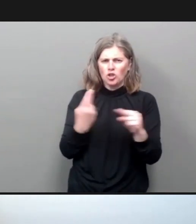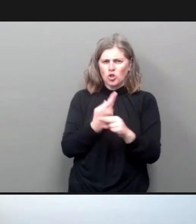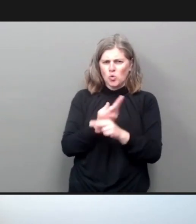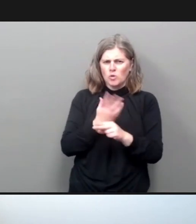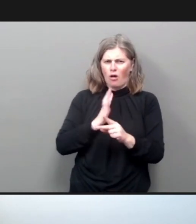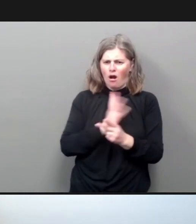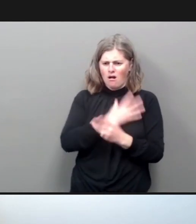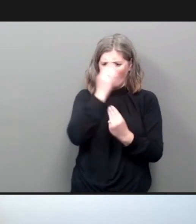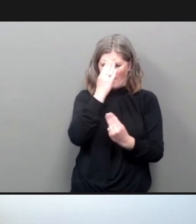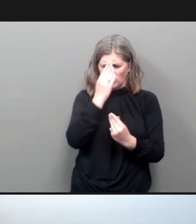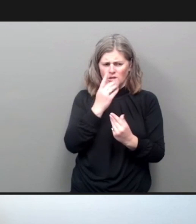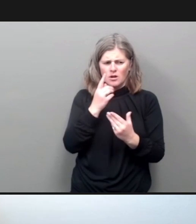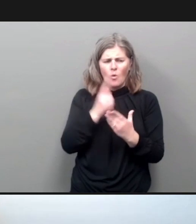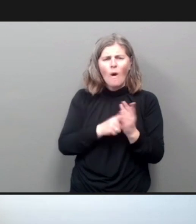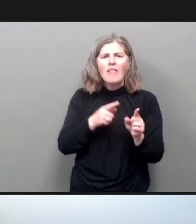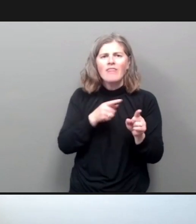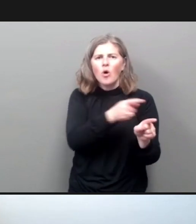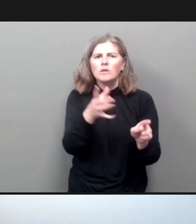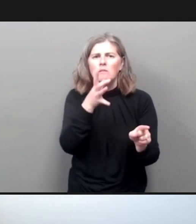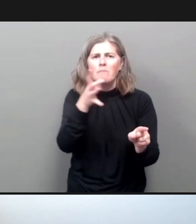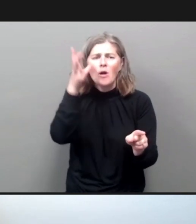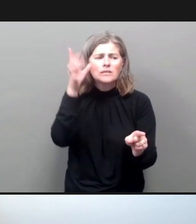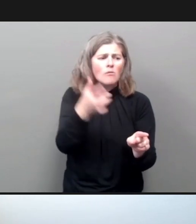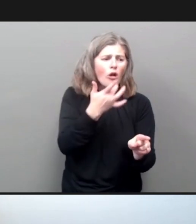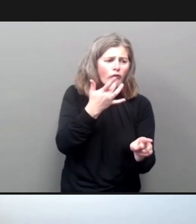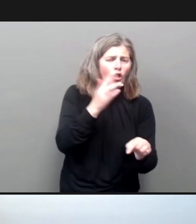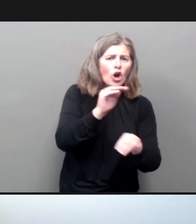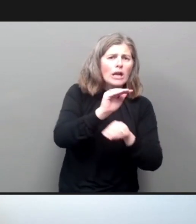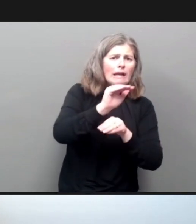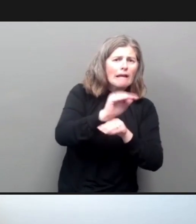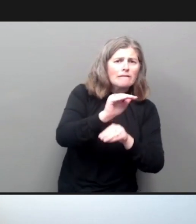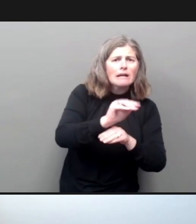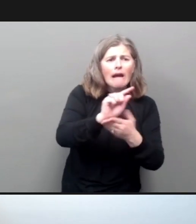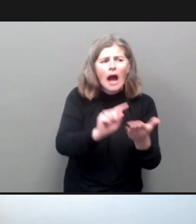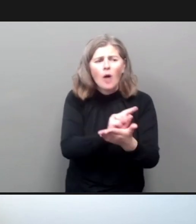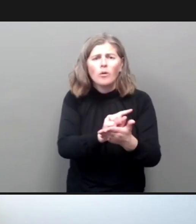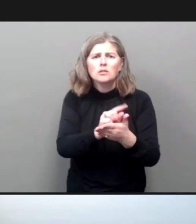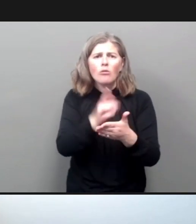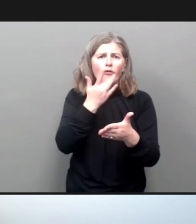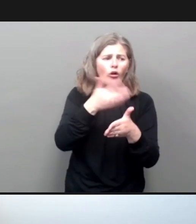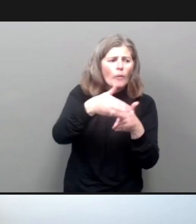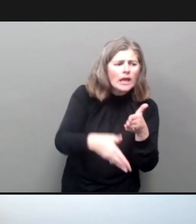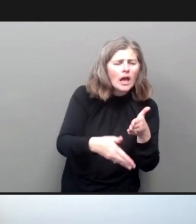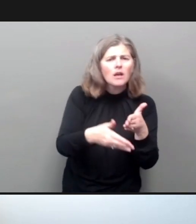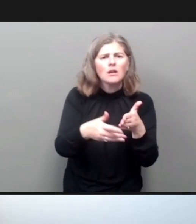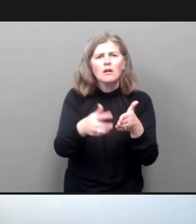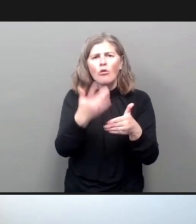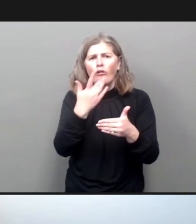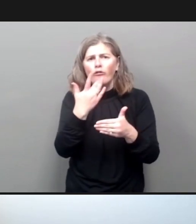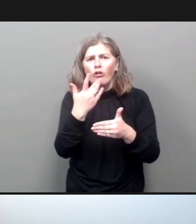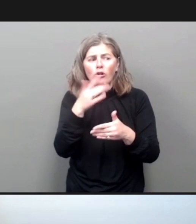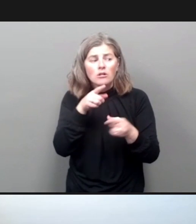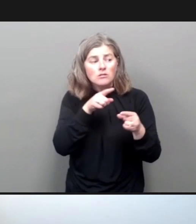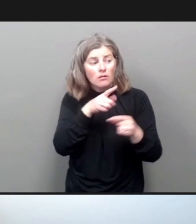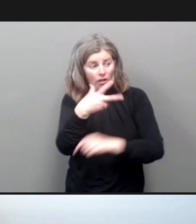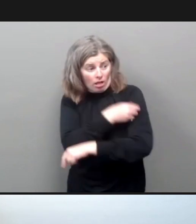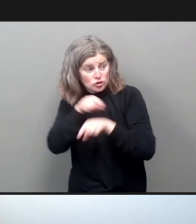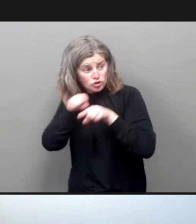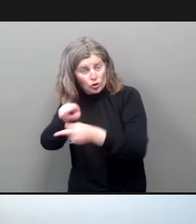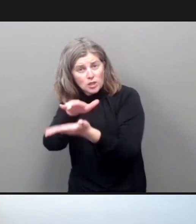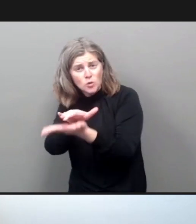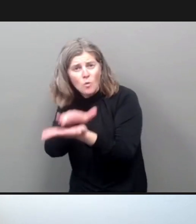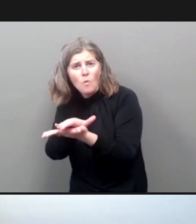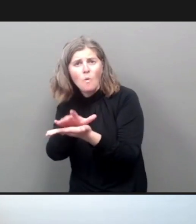say. Is it evening hours that'll be better for people? Weekend hours? Would they rather have it at their school or